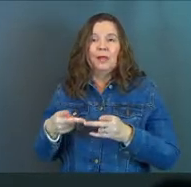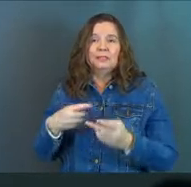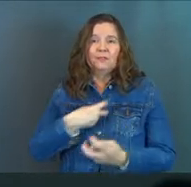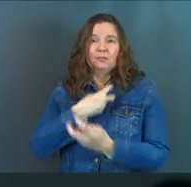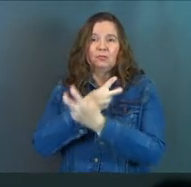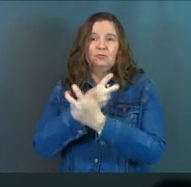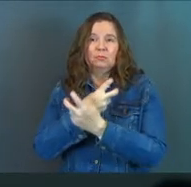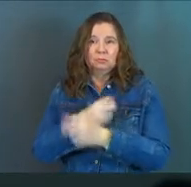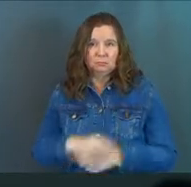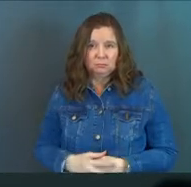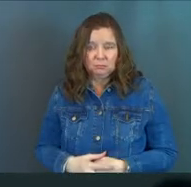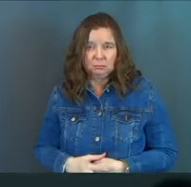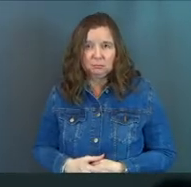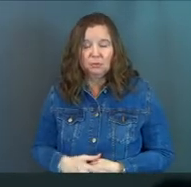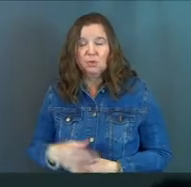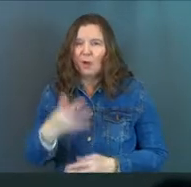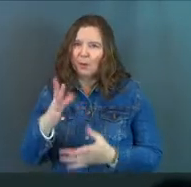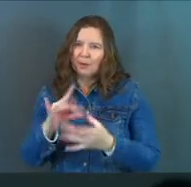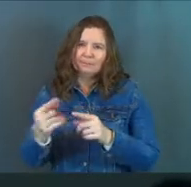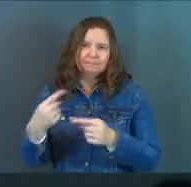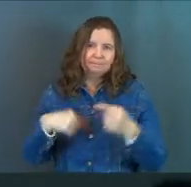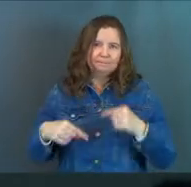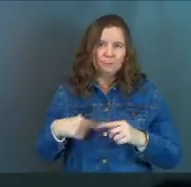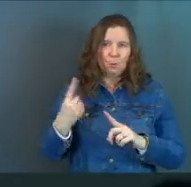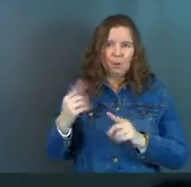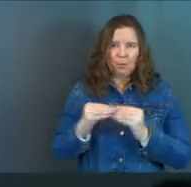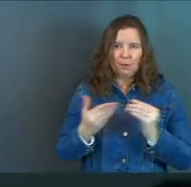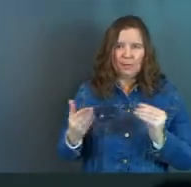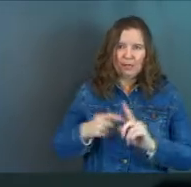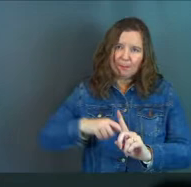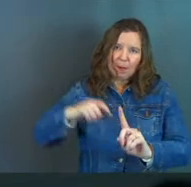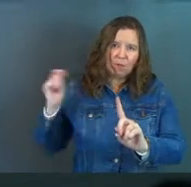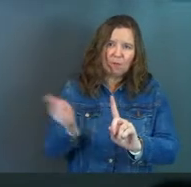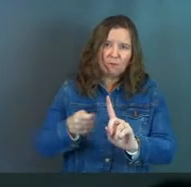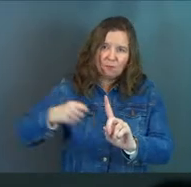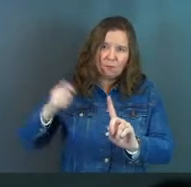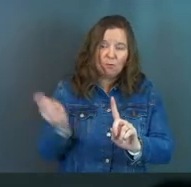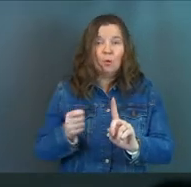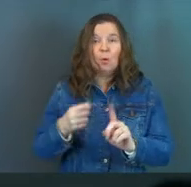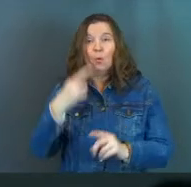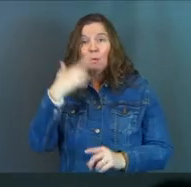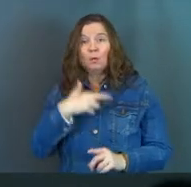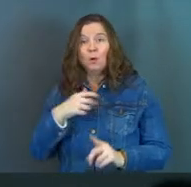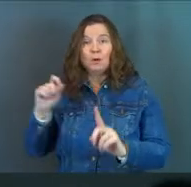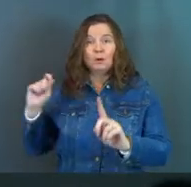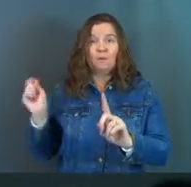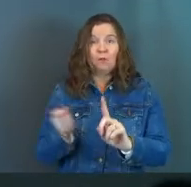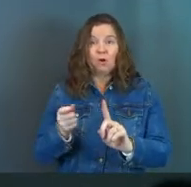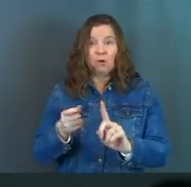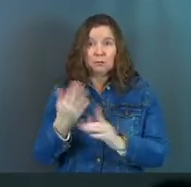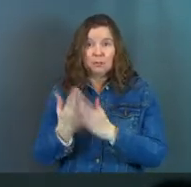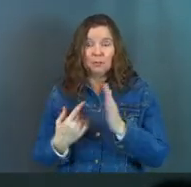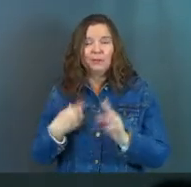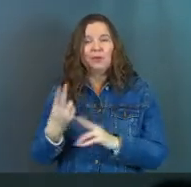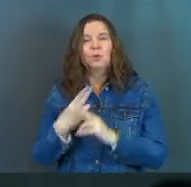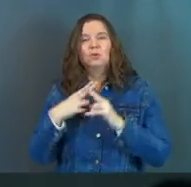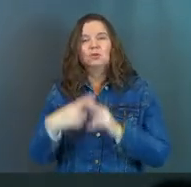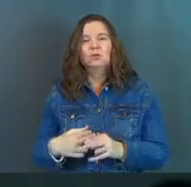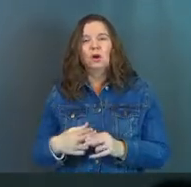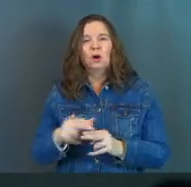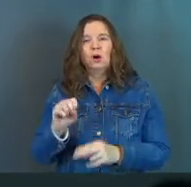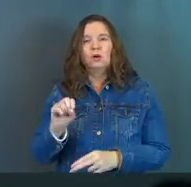to tell you just one more thing about the flogging. When the Romans flogged someone, they used, it's